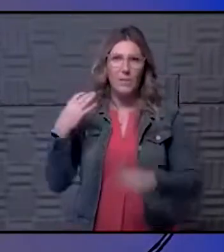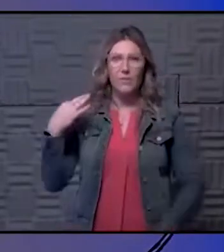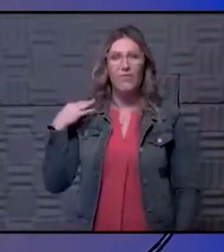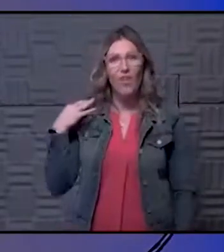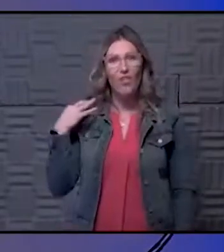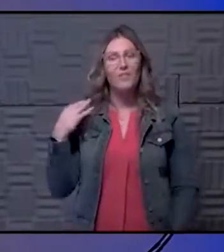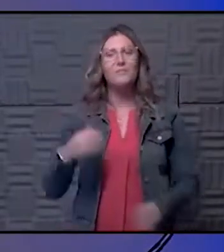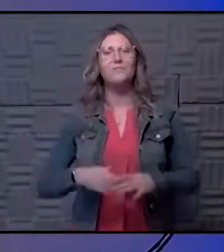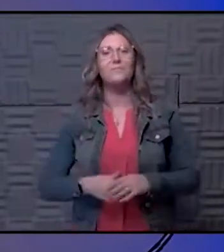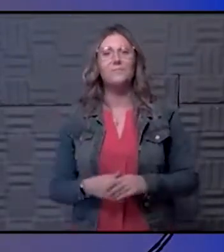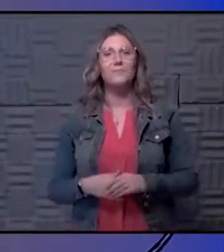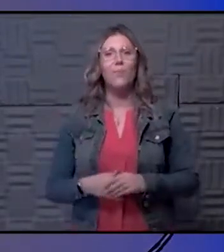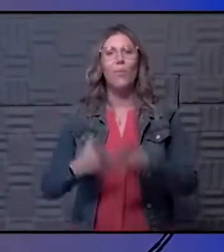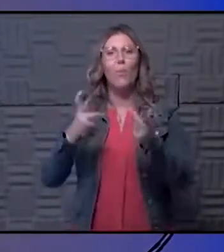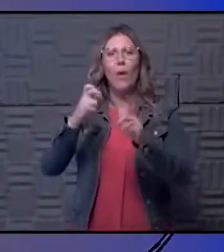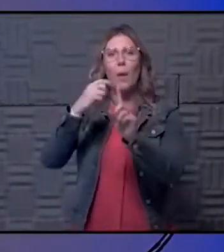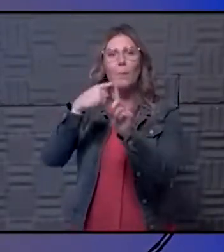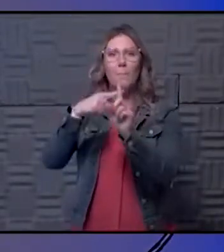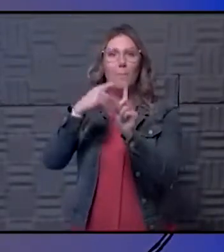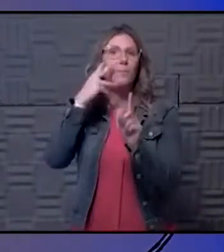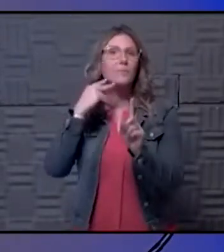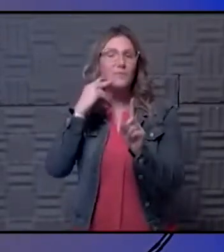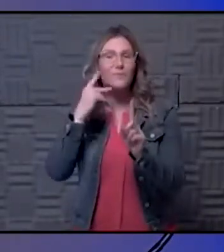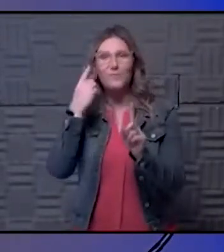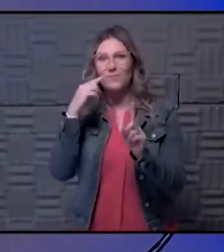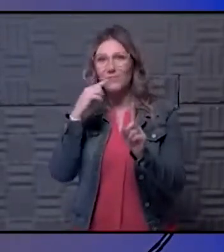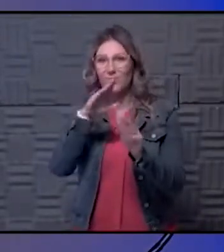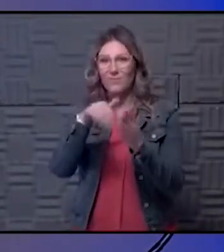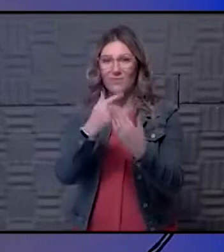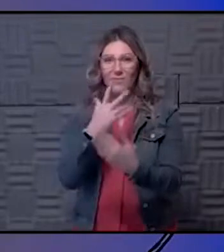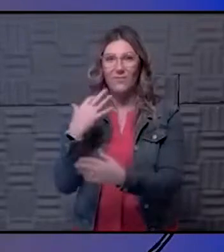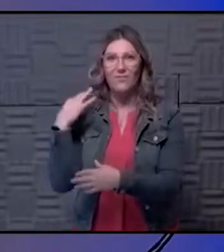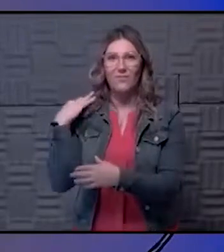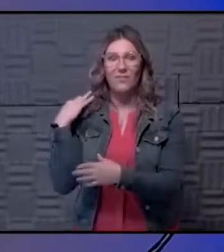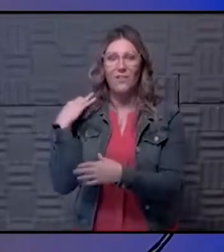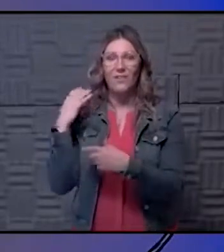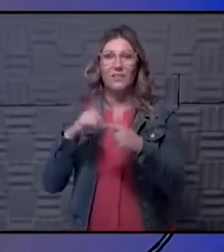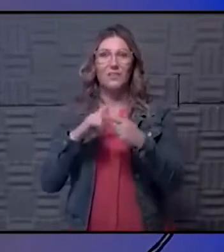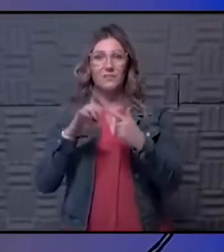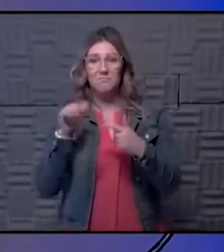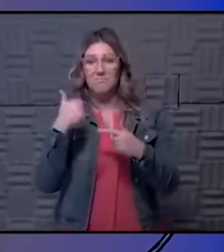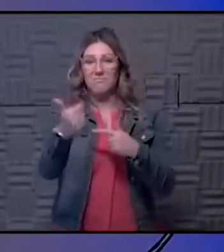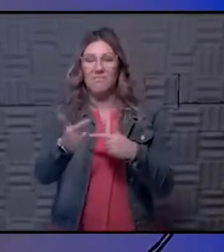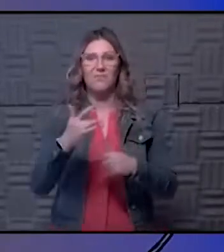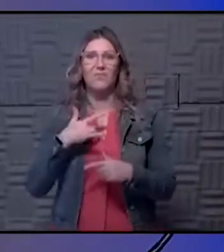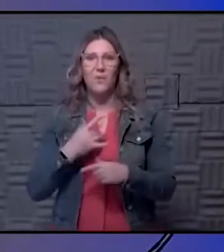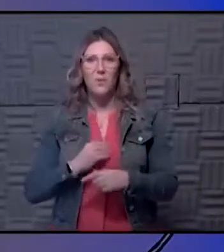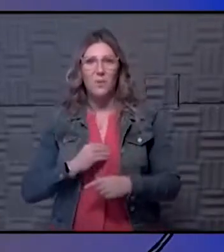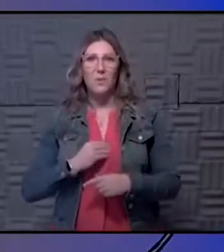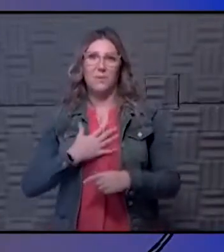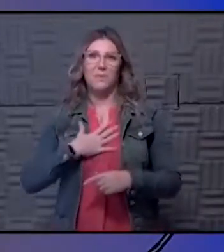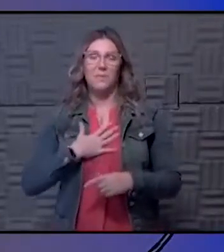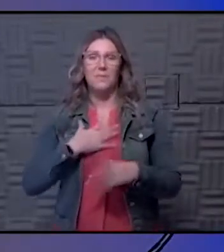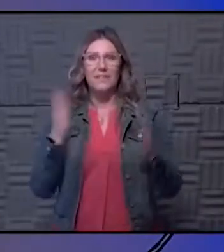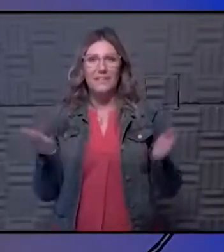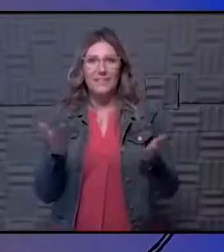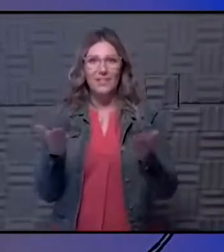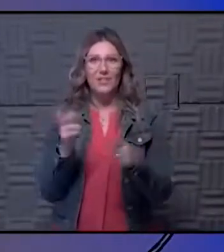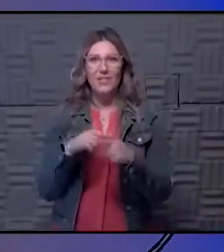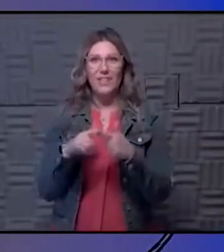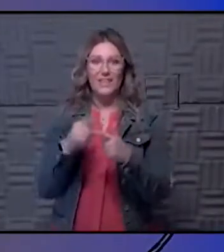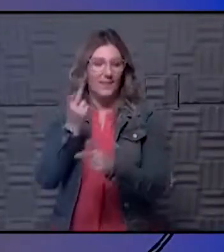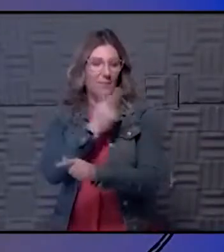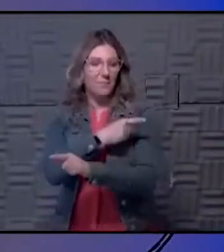a very positive experience for our volunteers because in turn, when they feel good about being here, it creates that